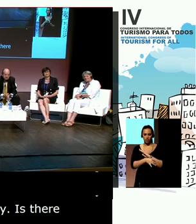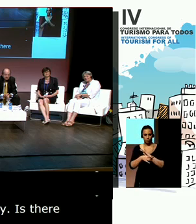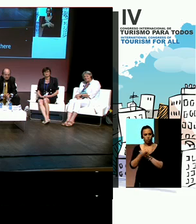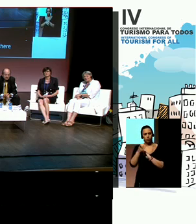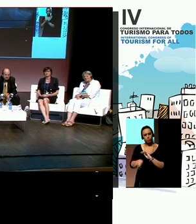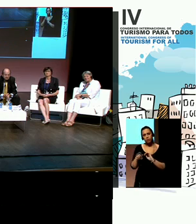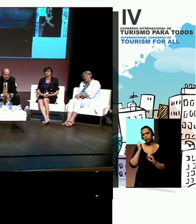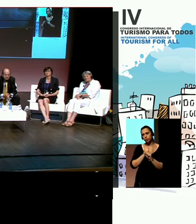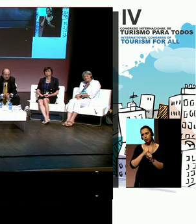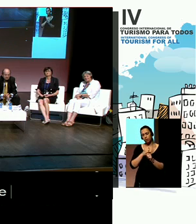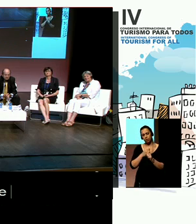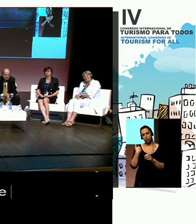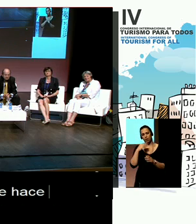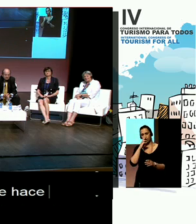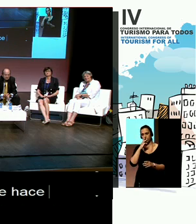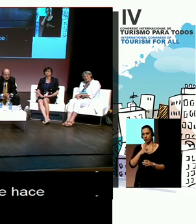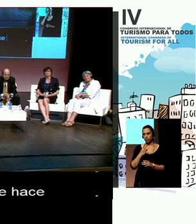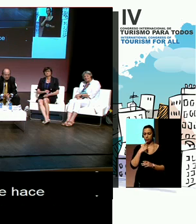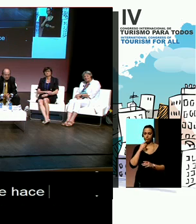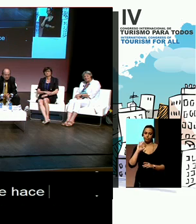I am also an architect.